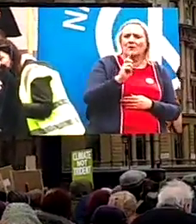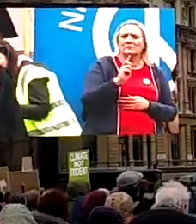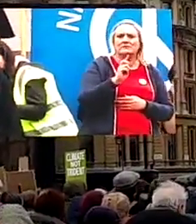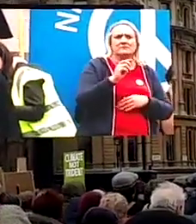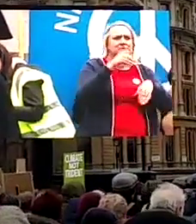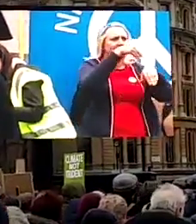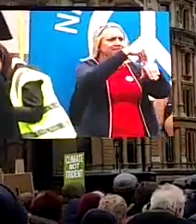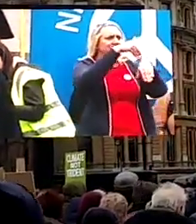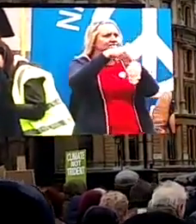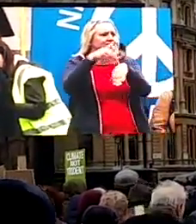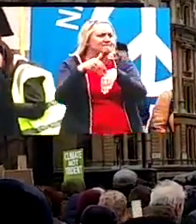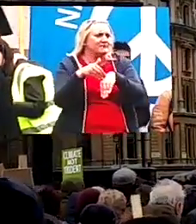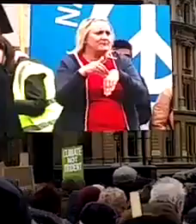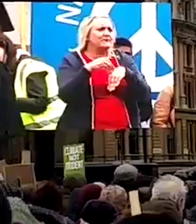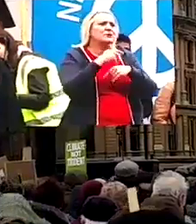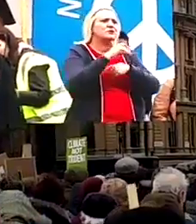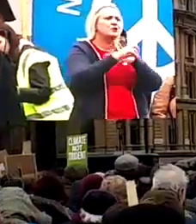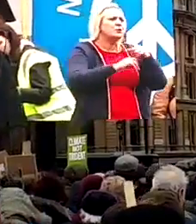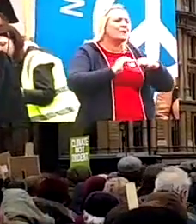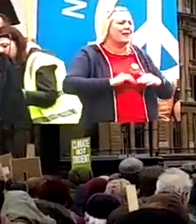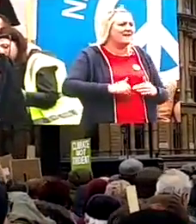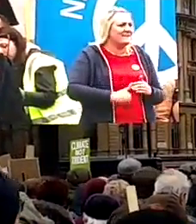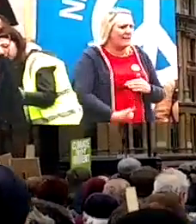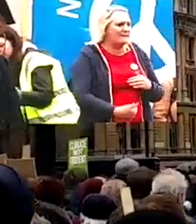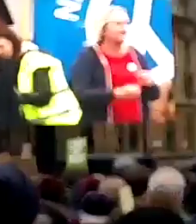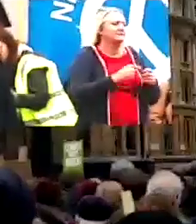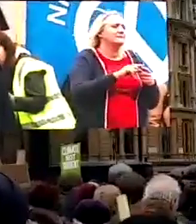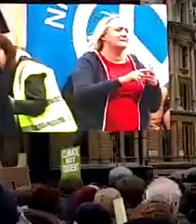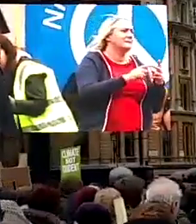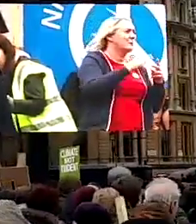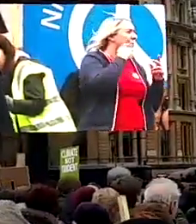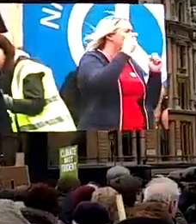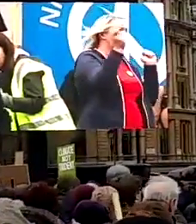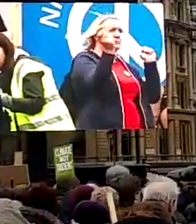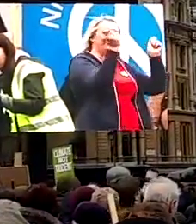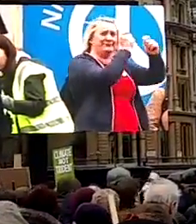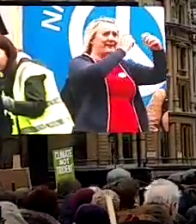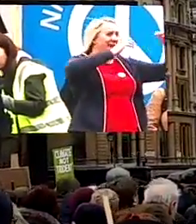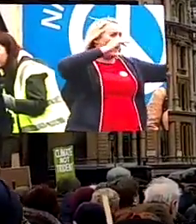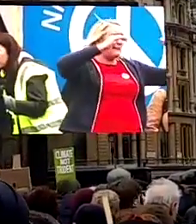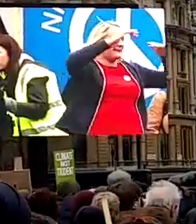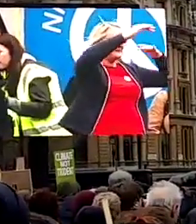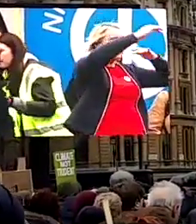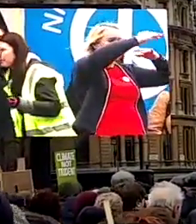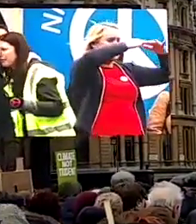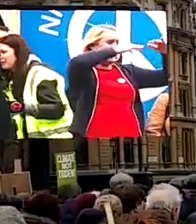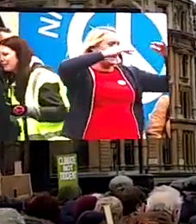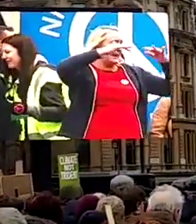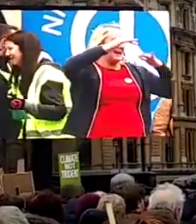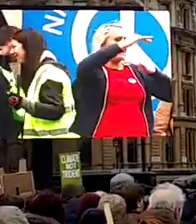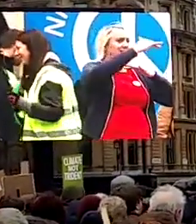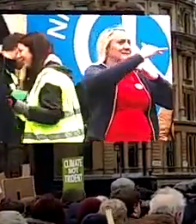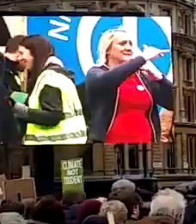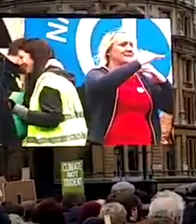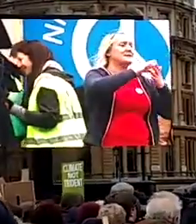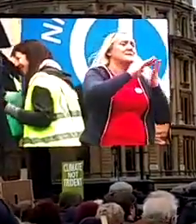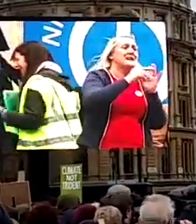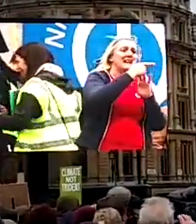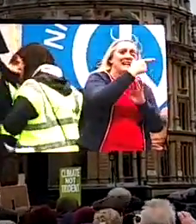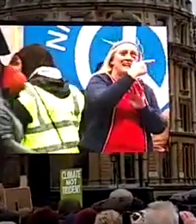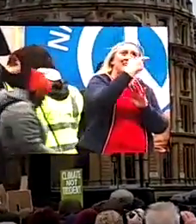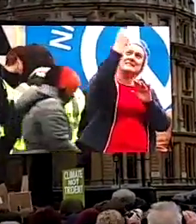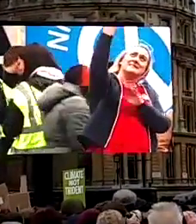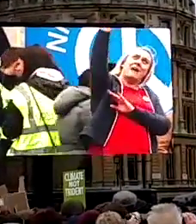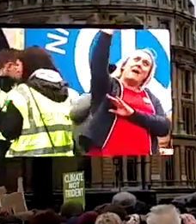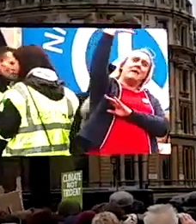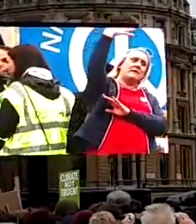nuclear famine, total change in the atmosphere, 70% less of sunlight,